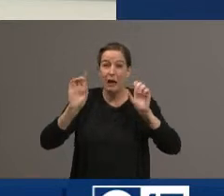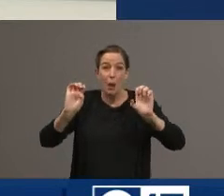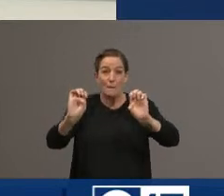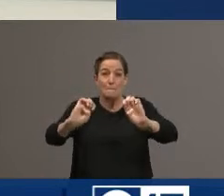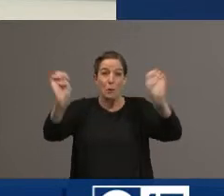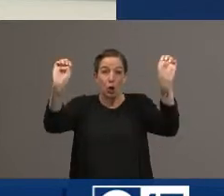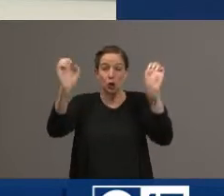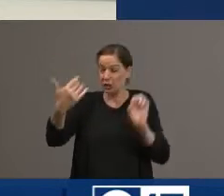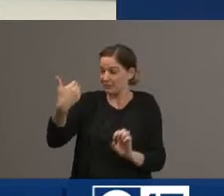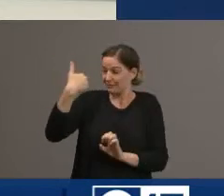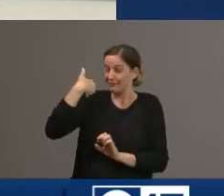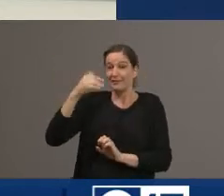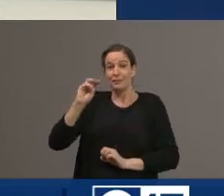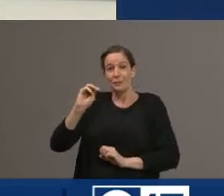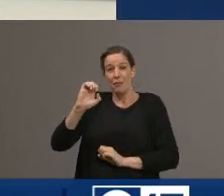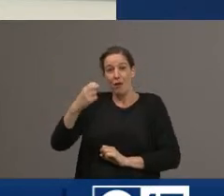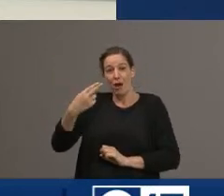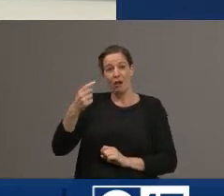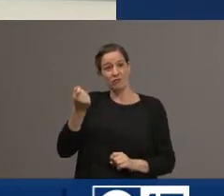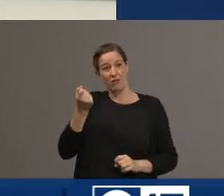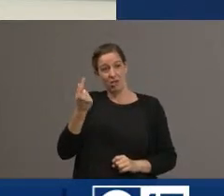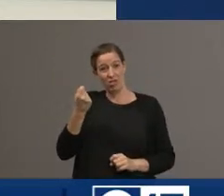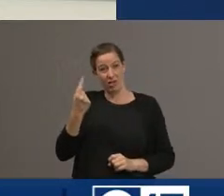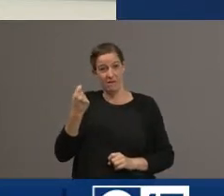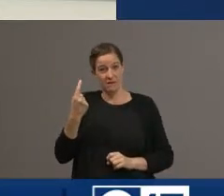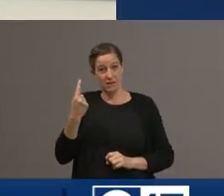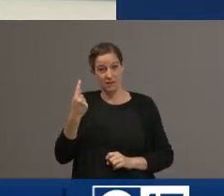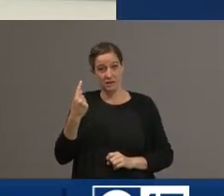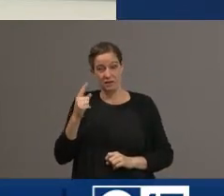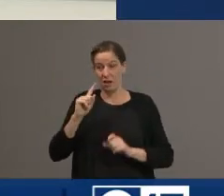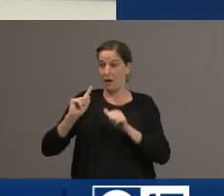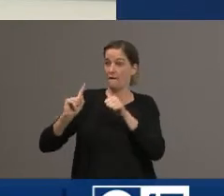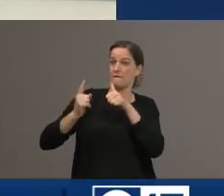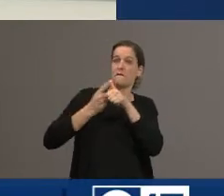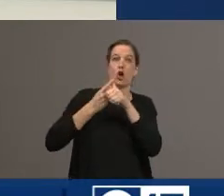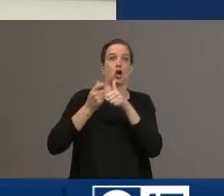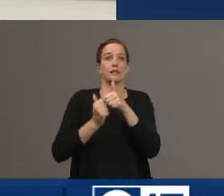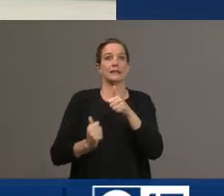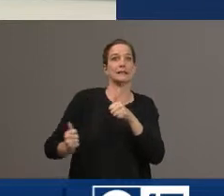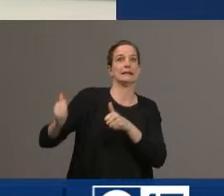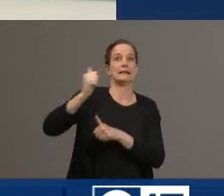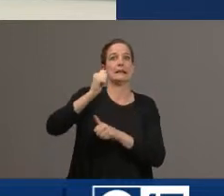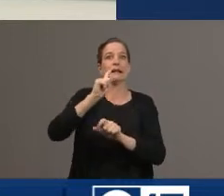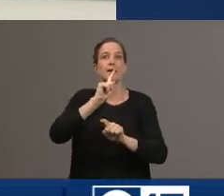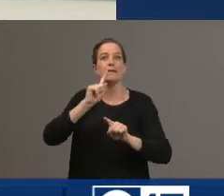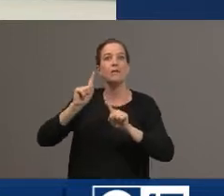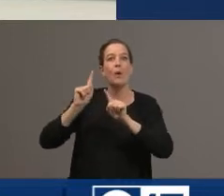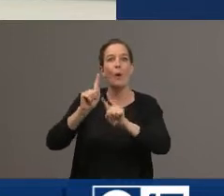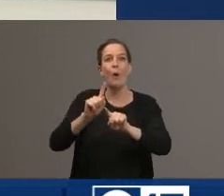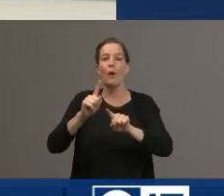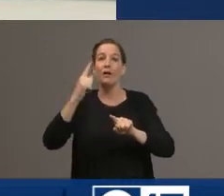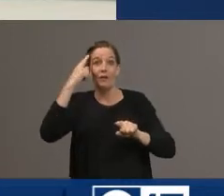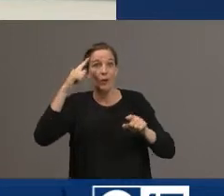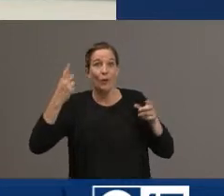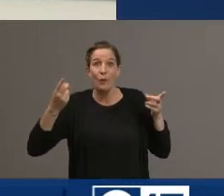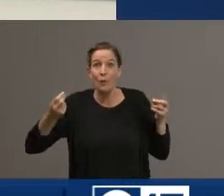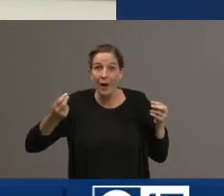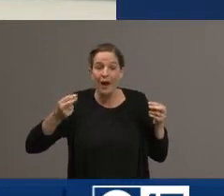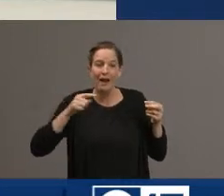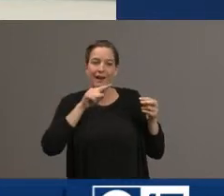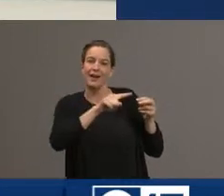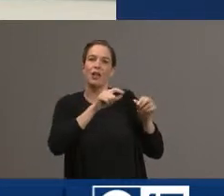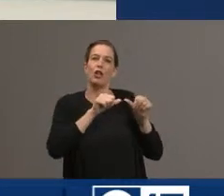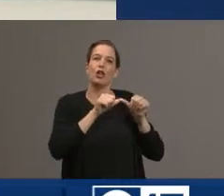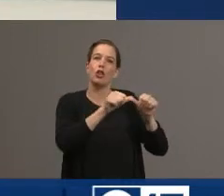11th. And the first executive order was around our long-term care facilities, and that is where our